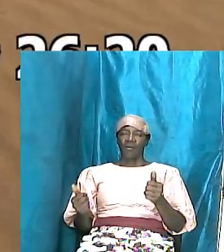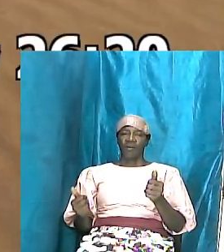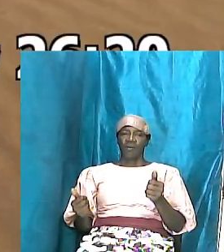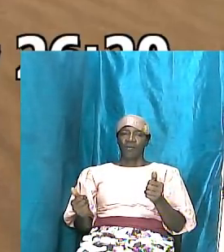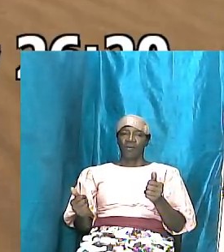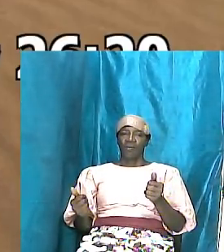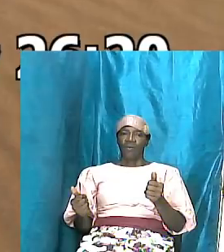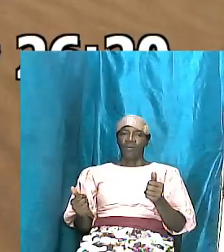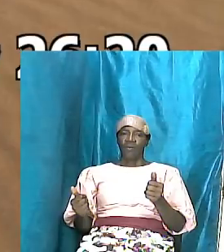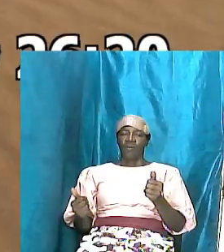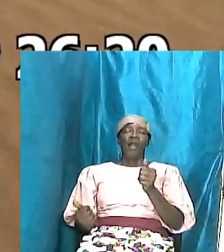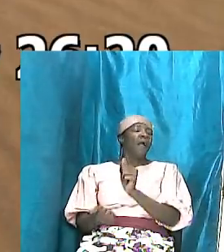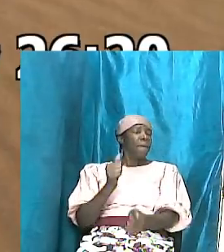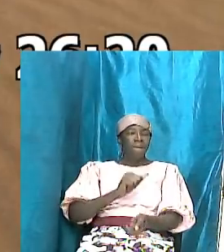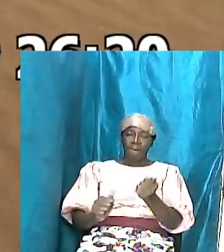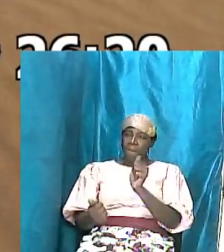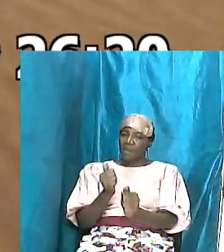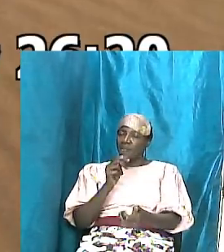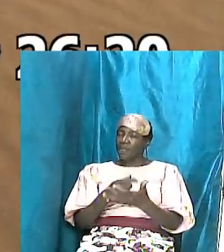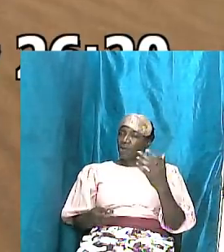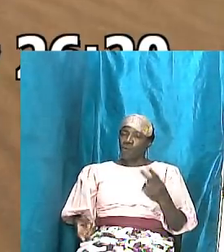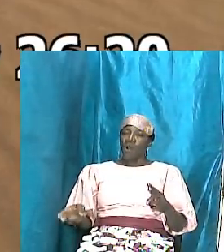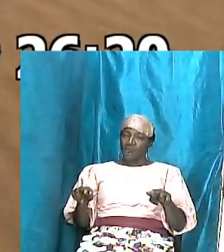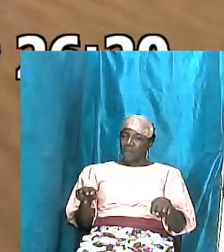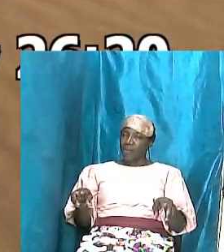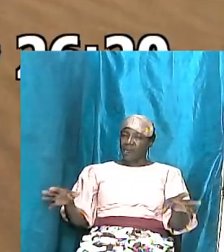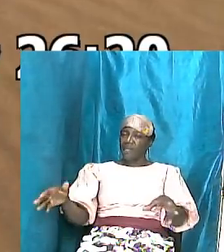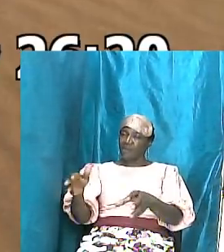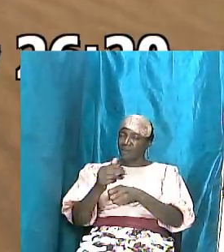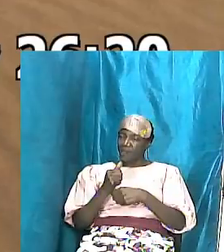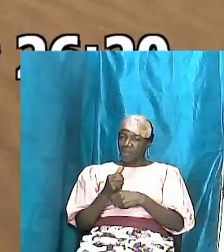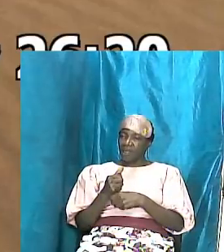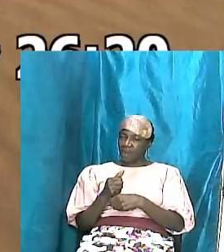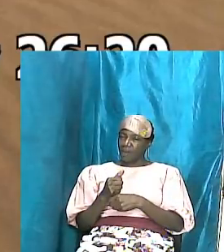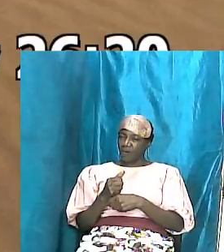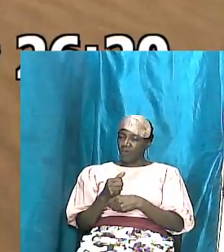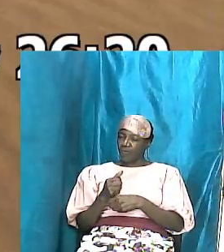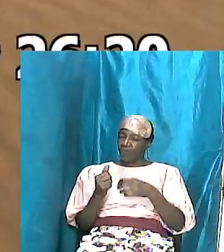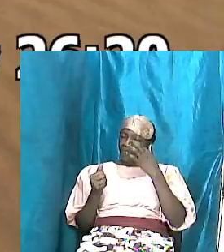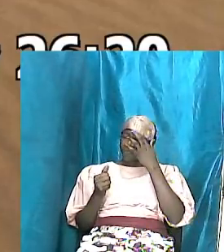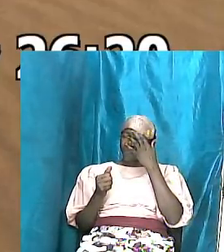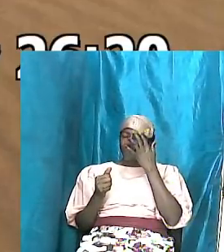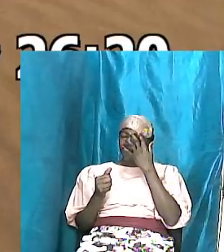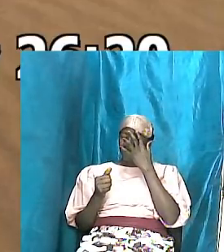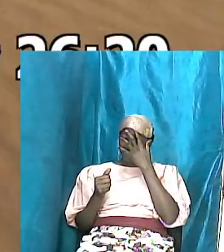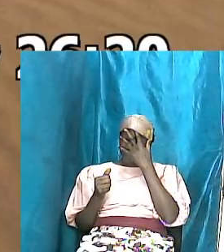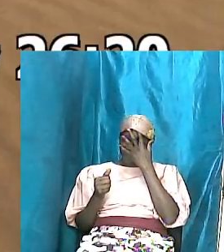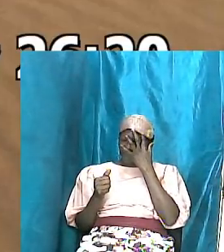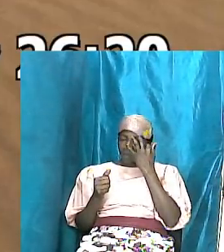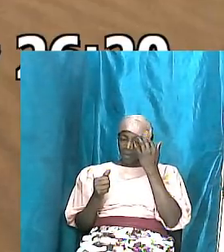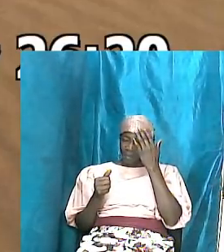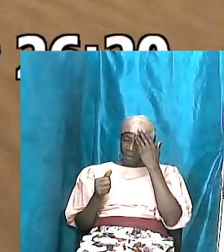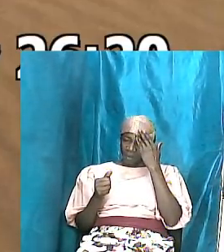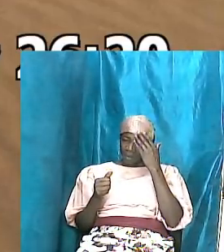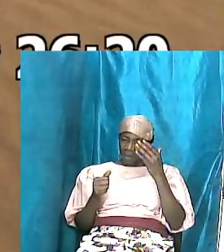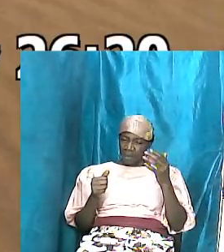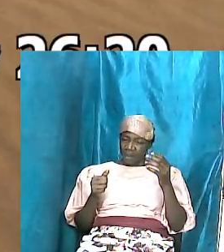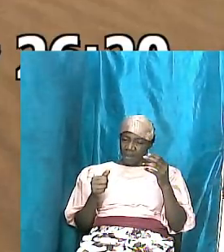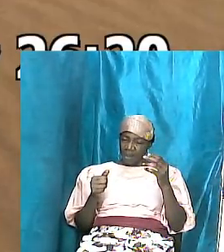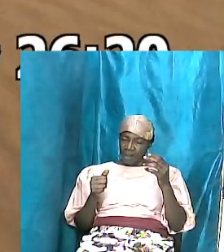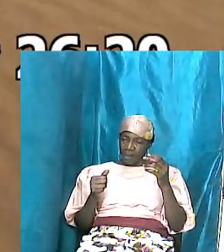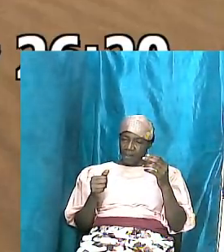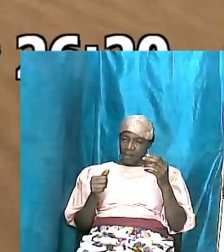what was to happen. He was taken through, and he was taken, and he was put to sun, you